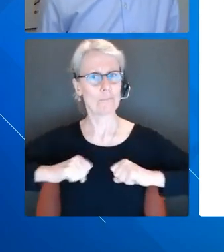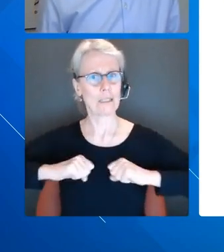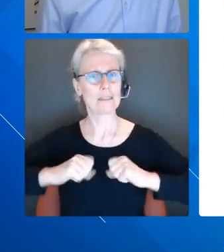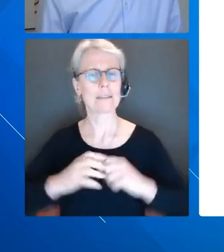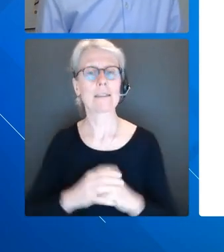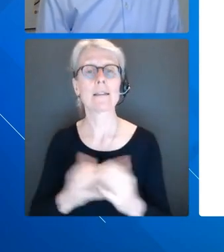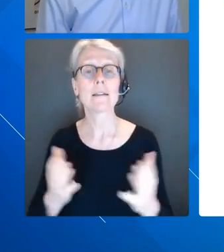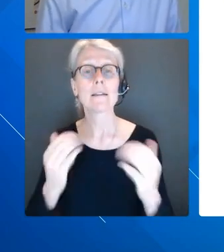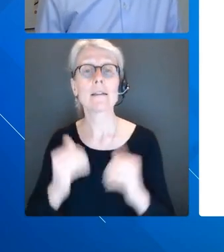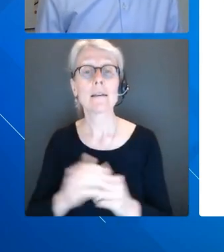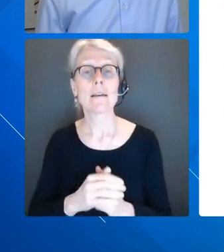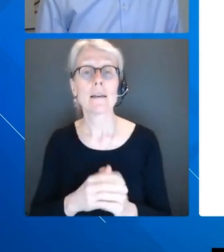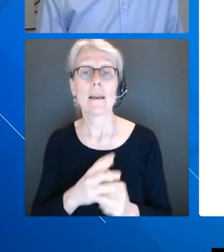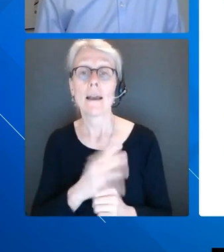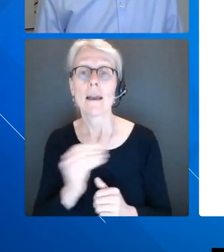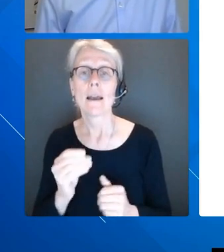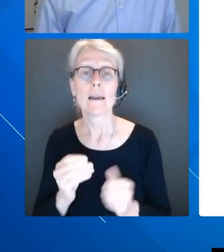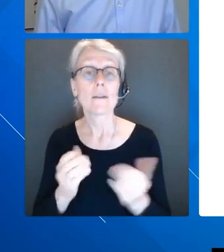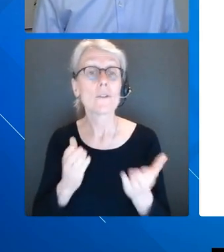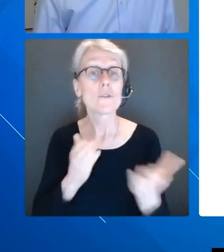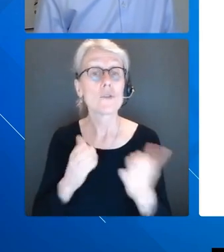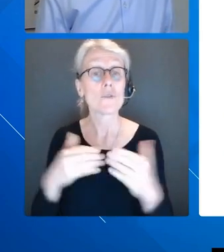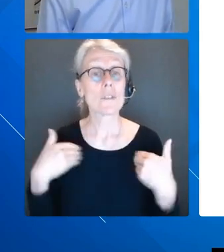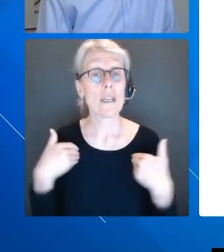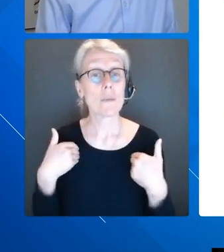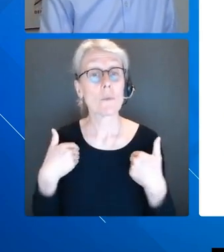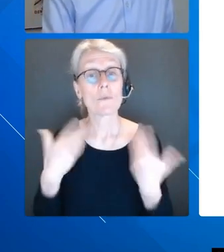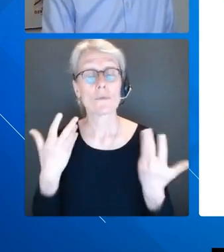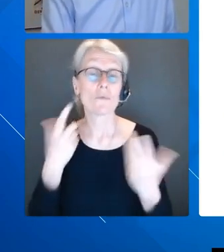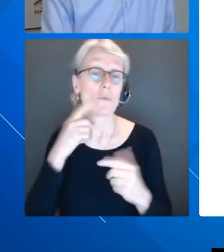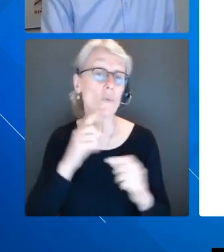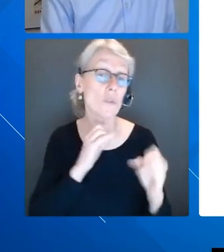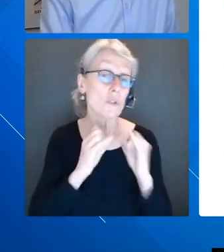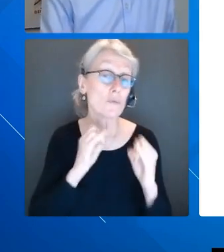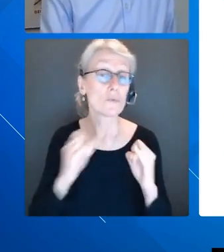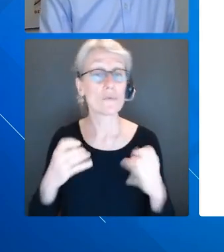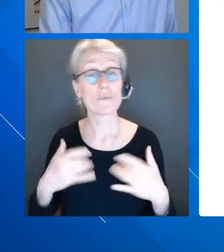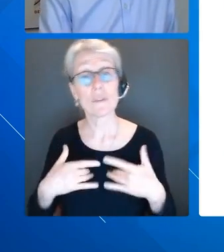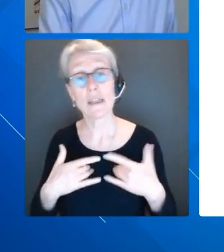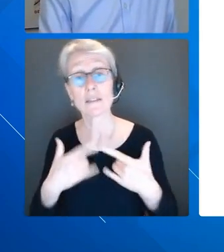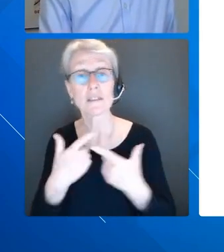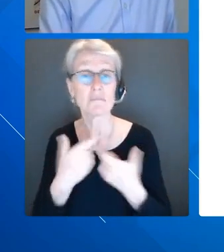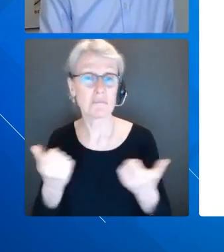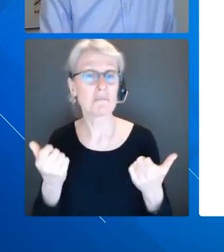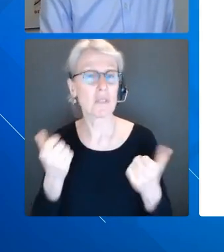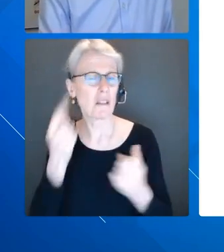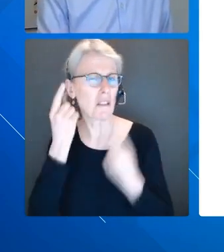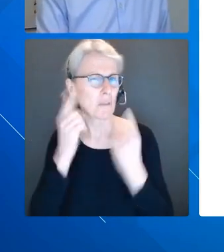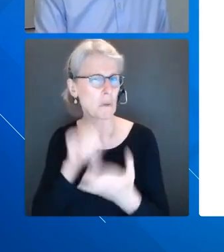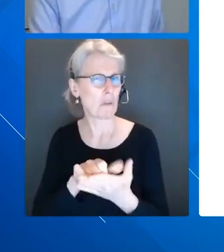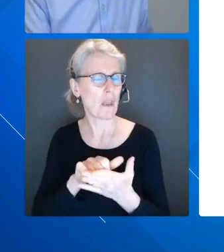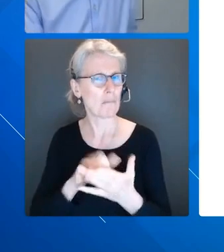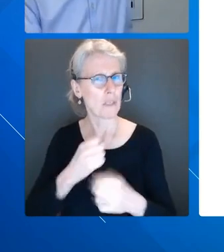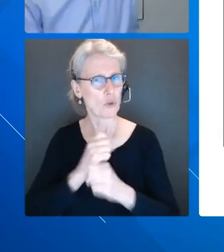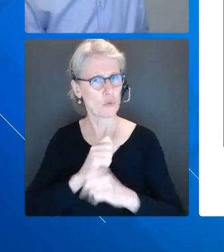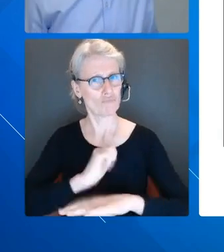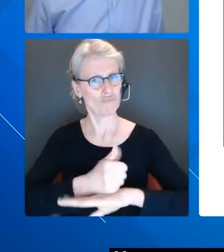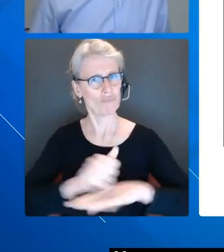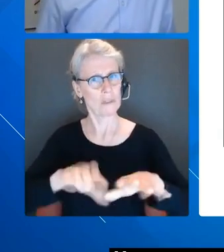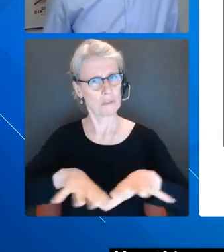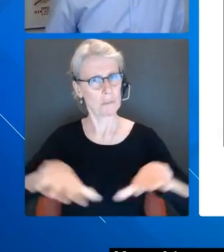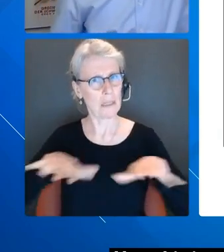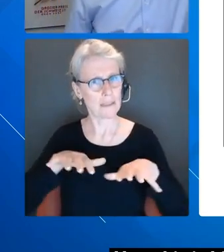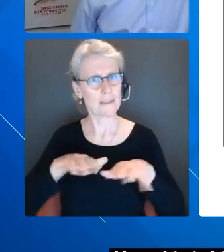consider access for the service animals in the office during interviews at your events, etc. So some mouse-only